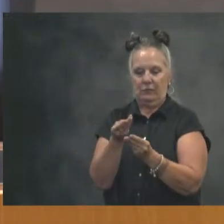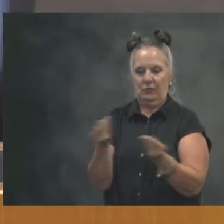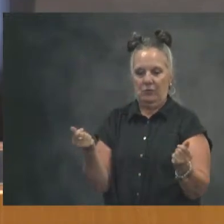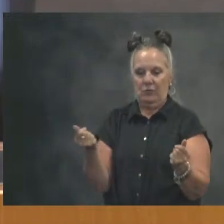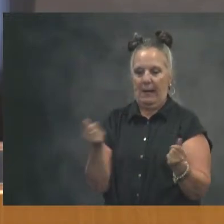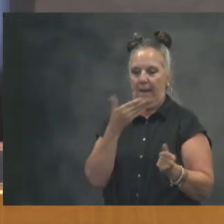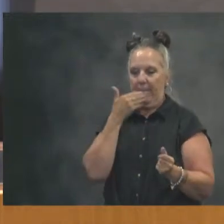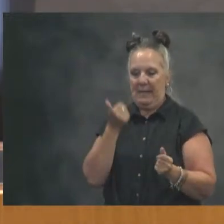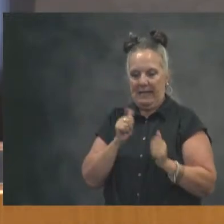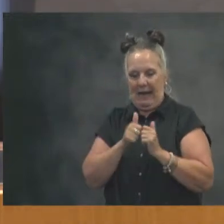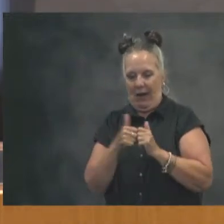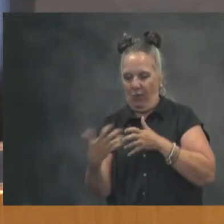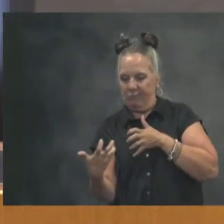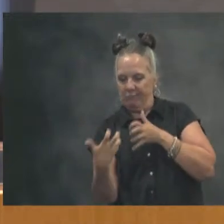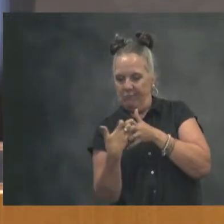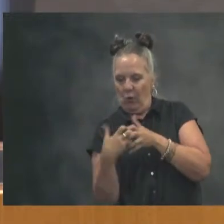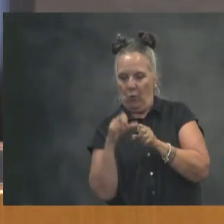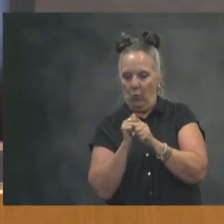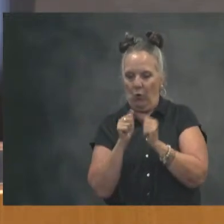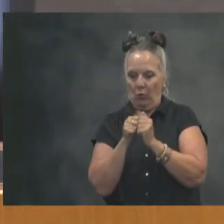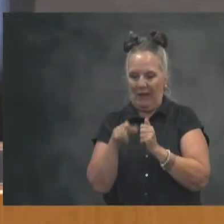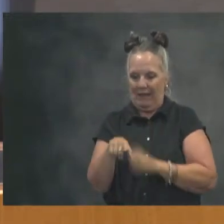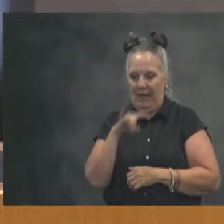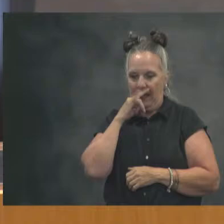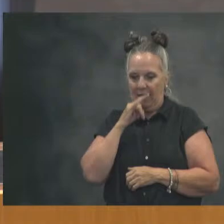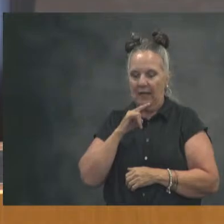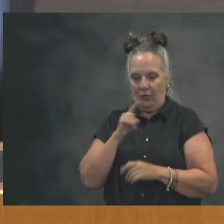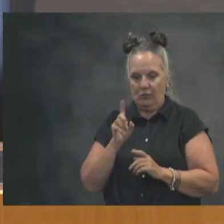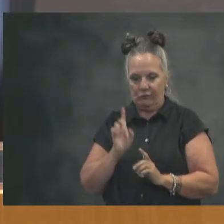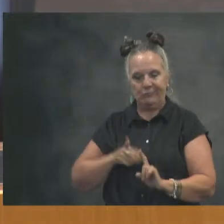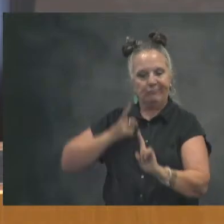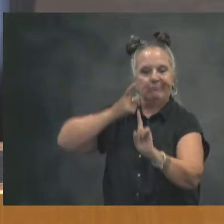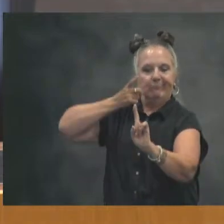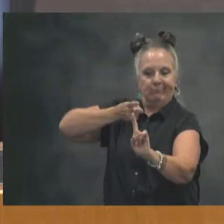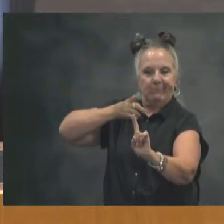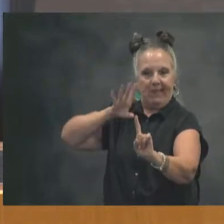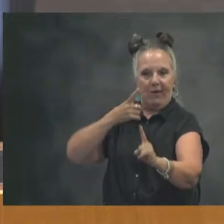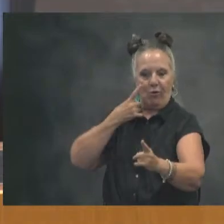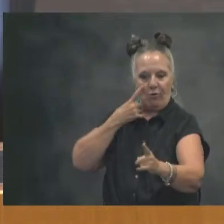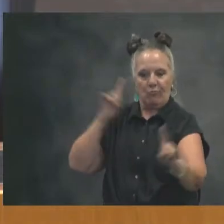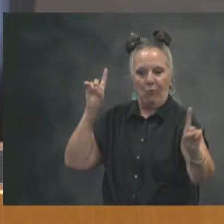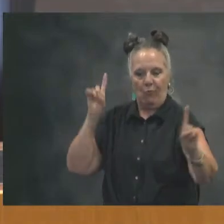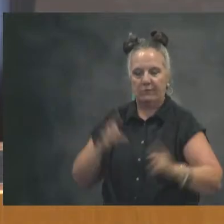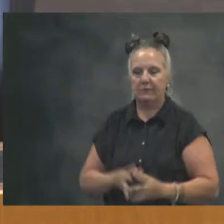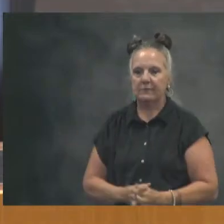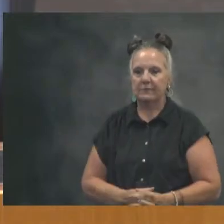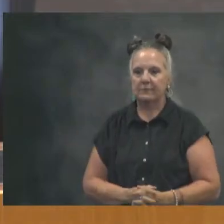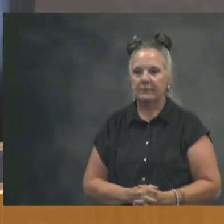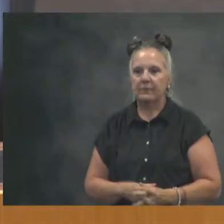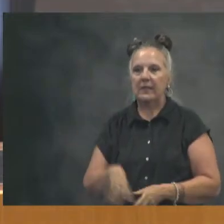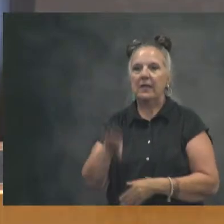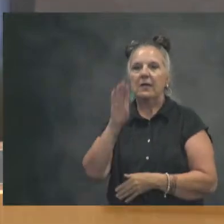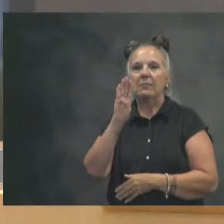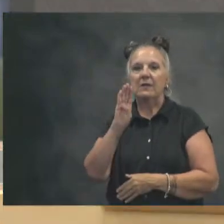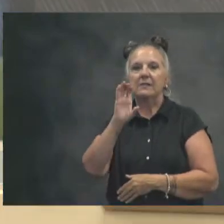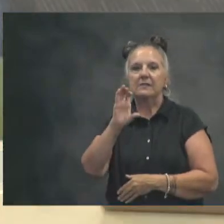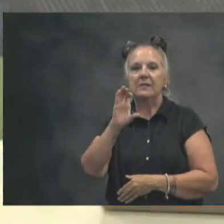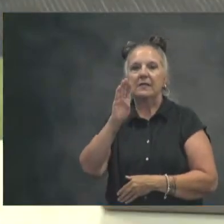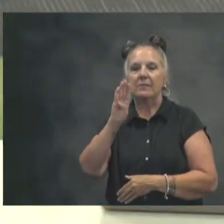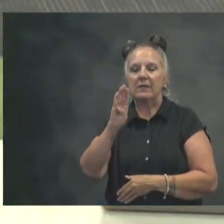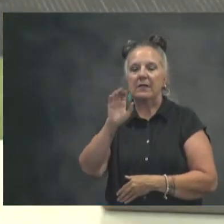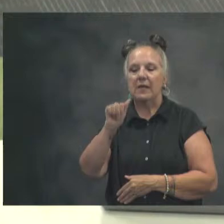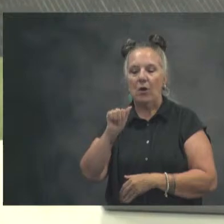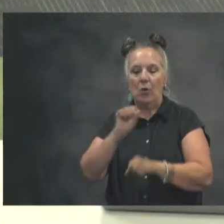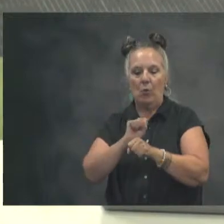the best way to work with this child to get them to their goals, correct? Yes, the BCBAs work specifically where there